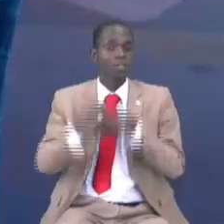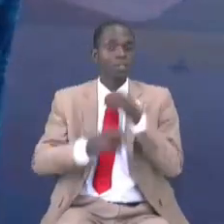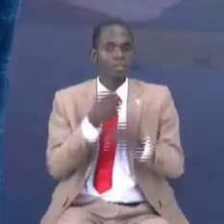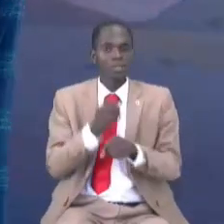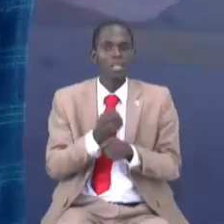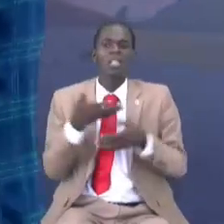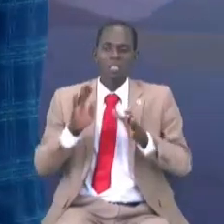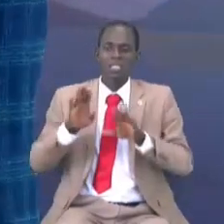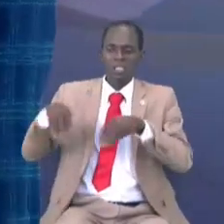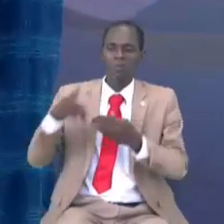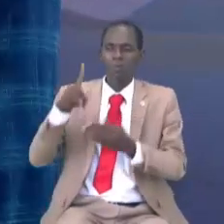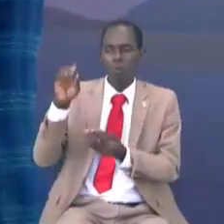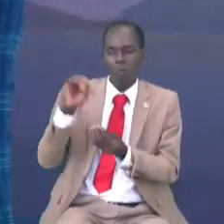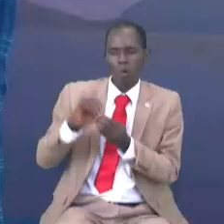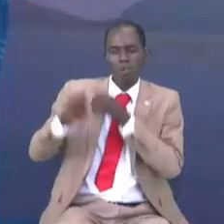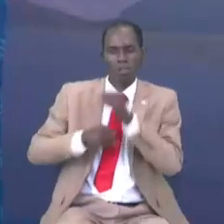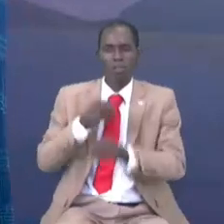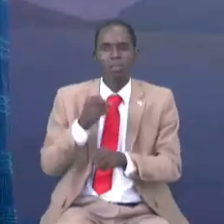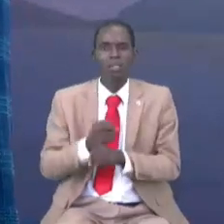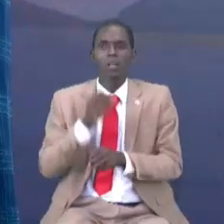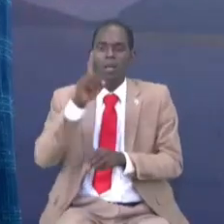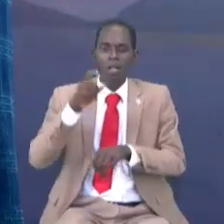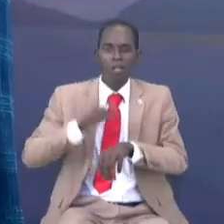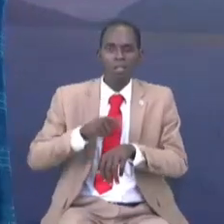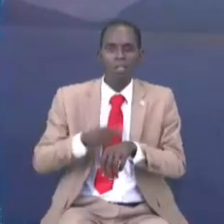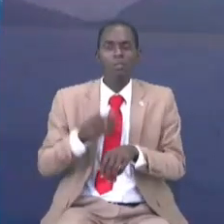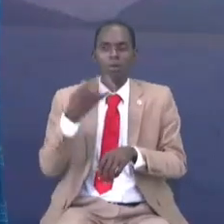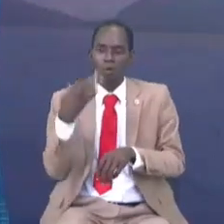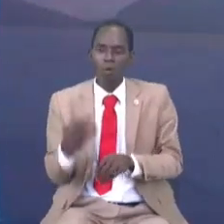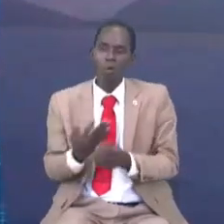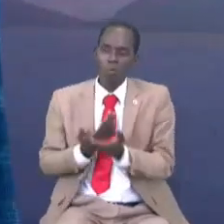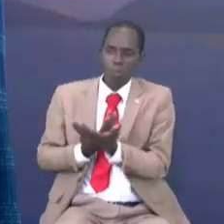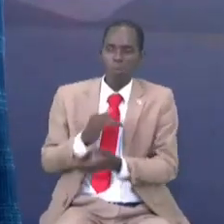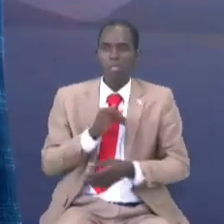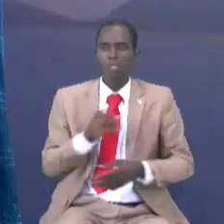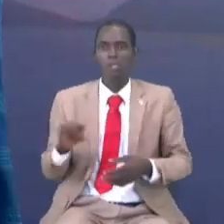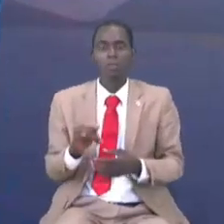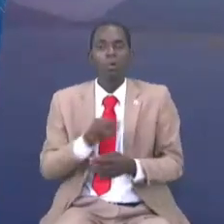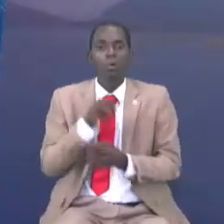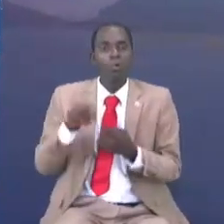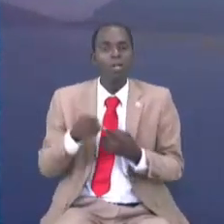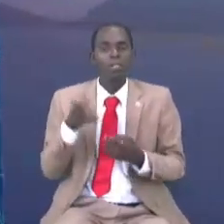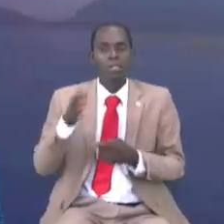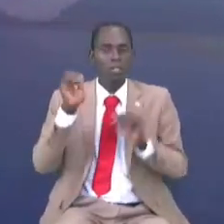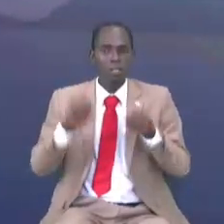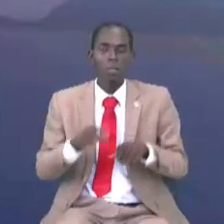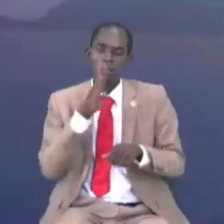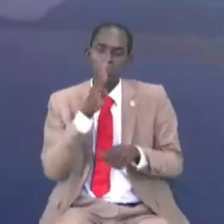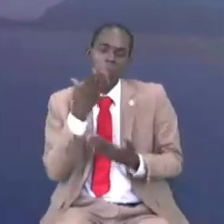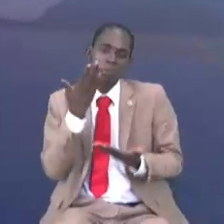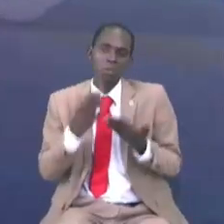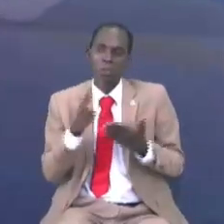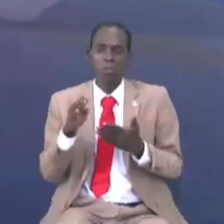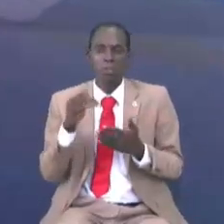probation, when there can be a thinking through, when there can be a turning around, when there can be